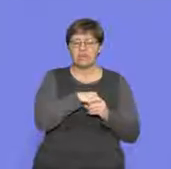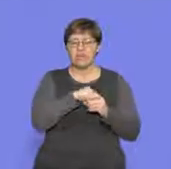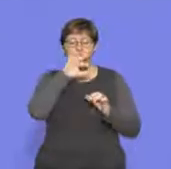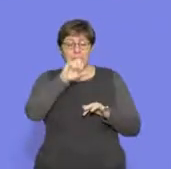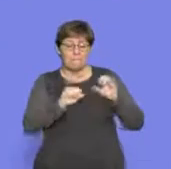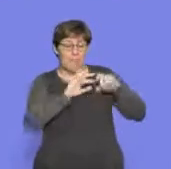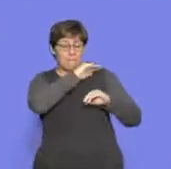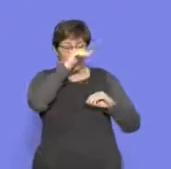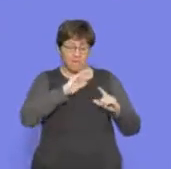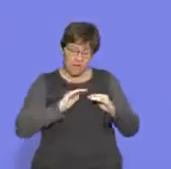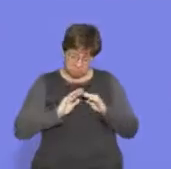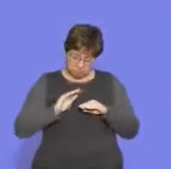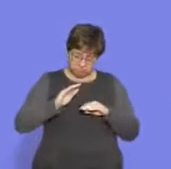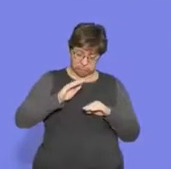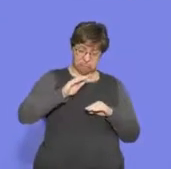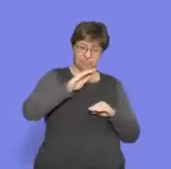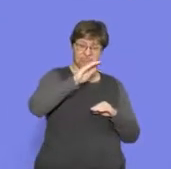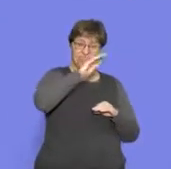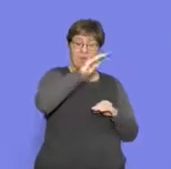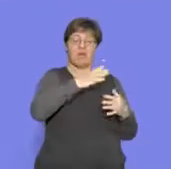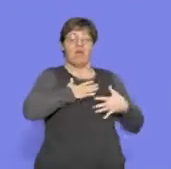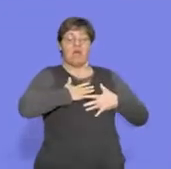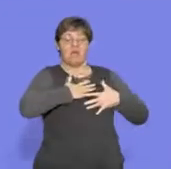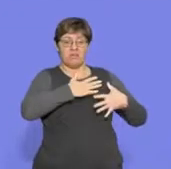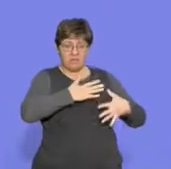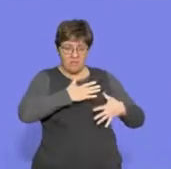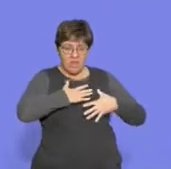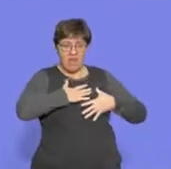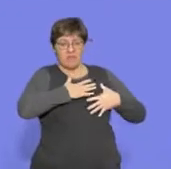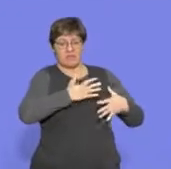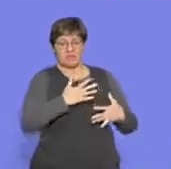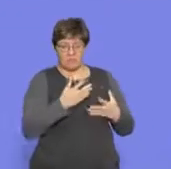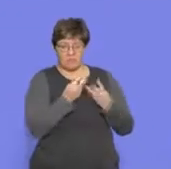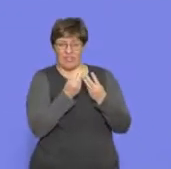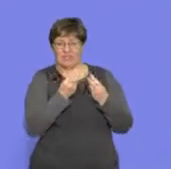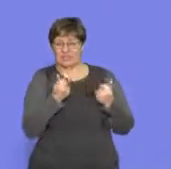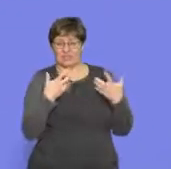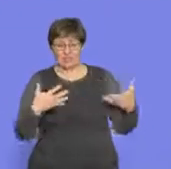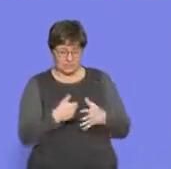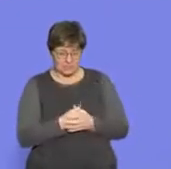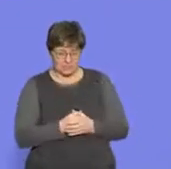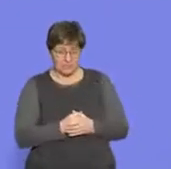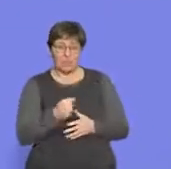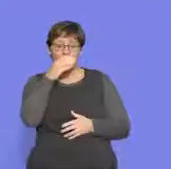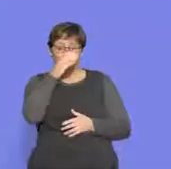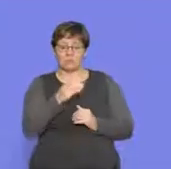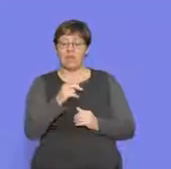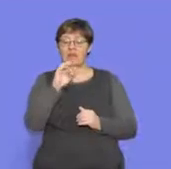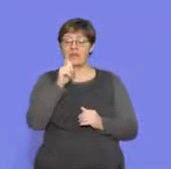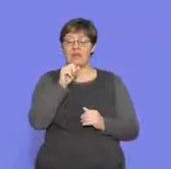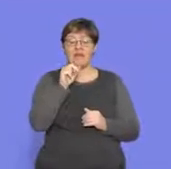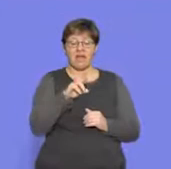climbing of mountains. As the altitude increases, or the height above sea level, we find that the air becomes thinner. And essentially, the concept of